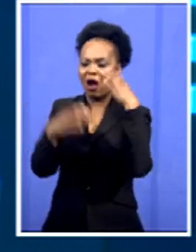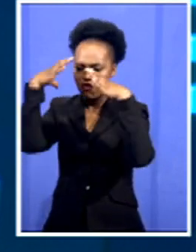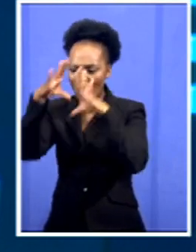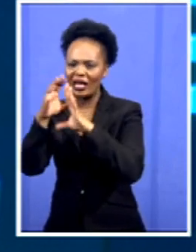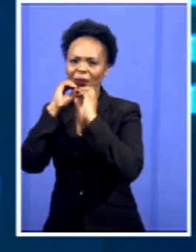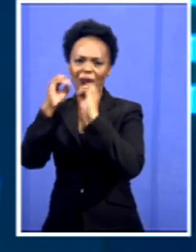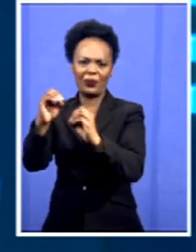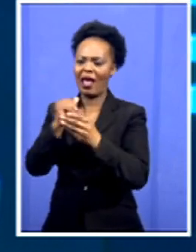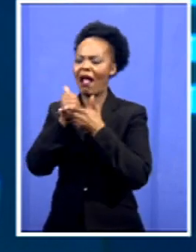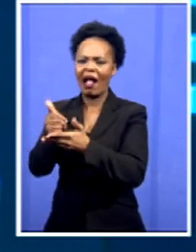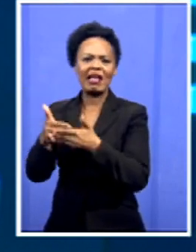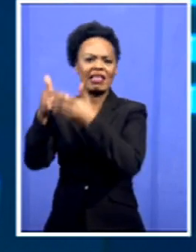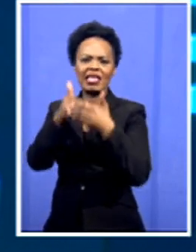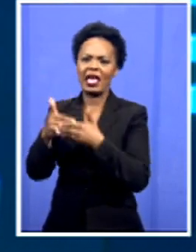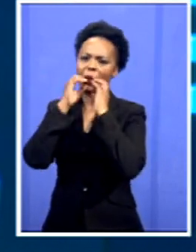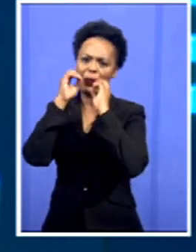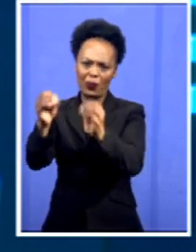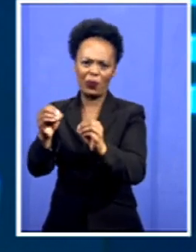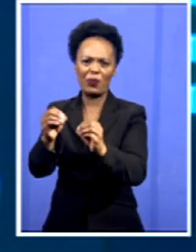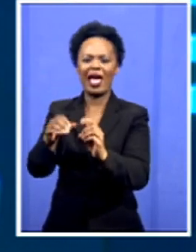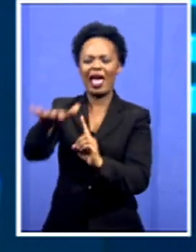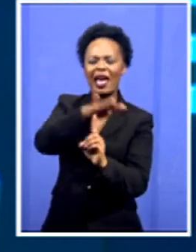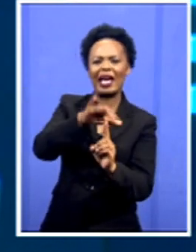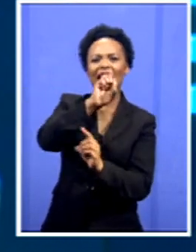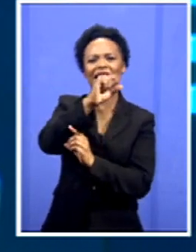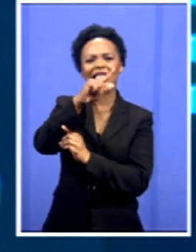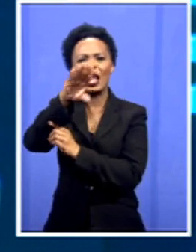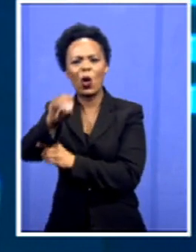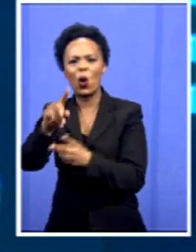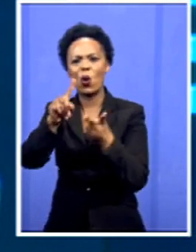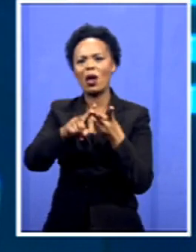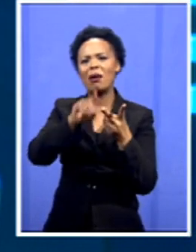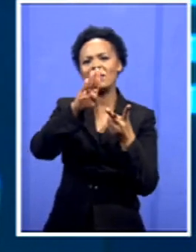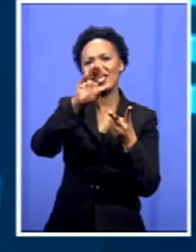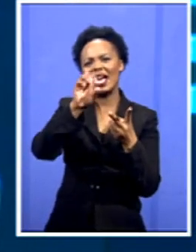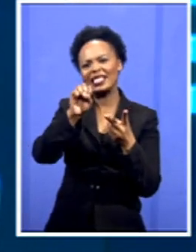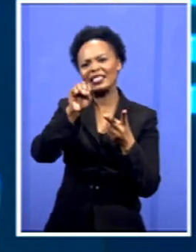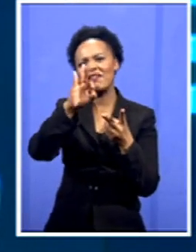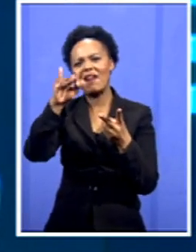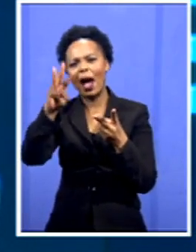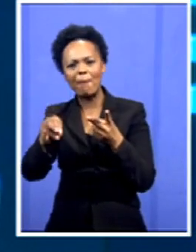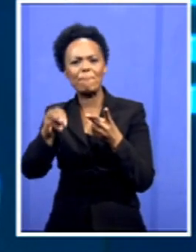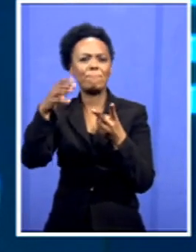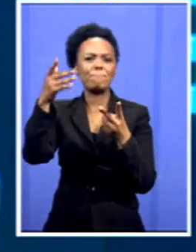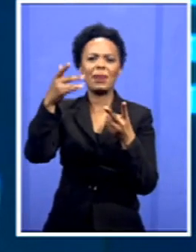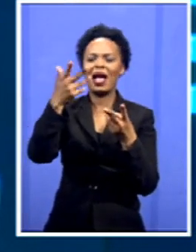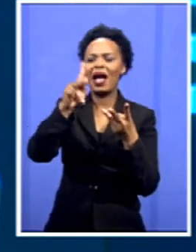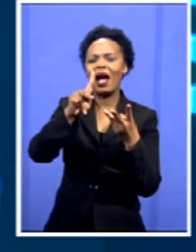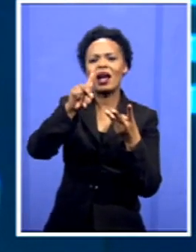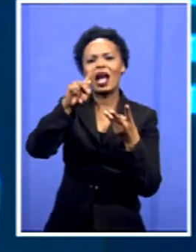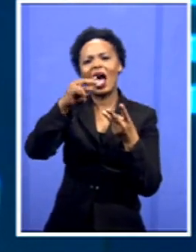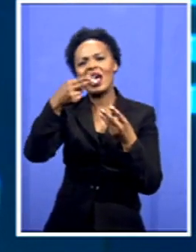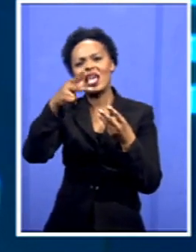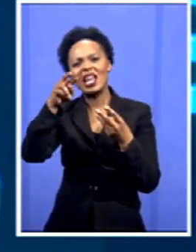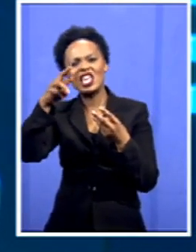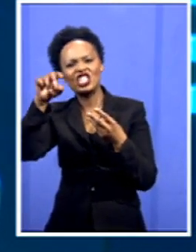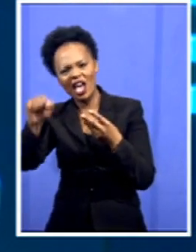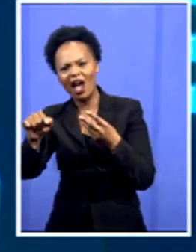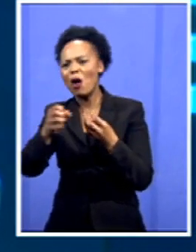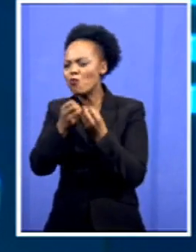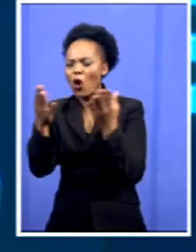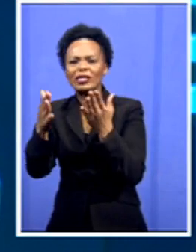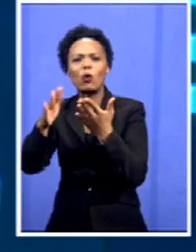staying in the, you know, the areas of Citadel, in the areas of BS Farm, Pills Farm, Kaelicha. So there's quite a